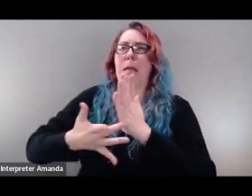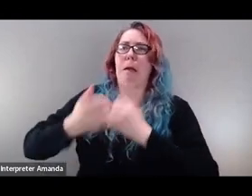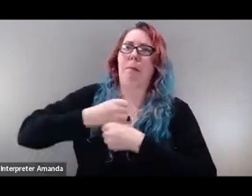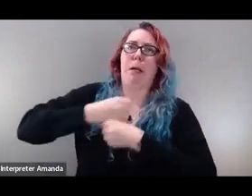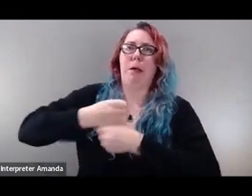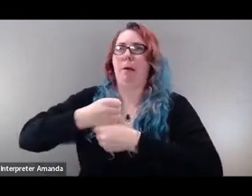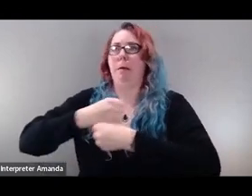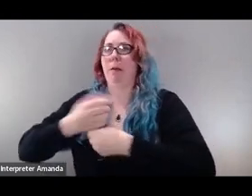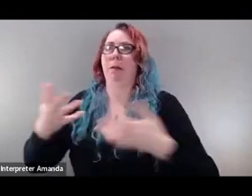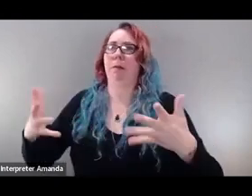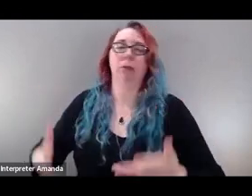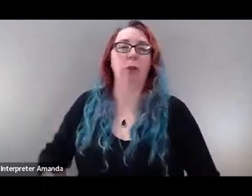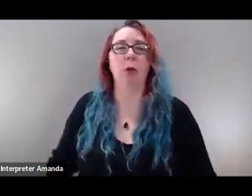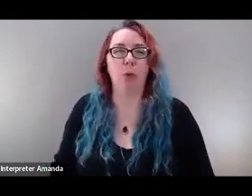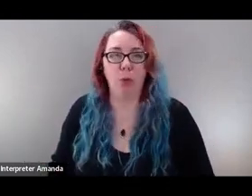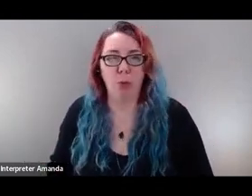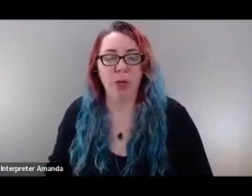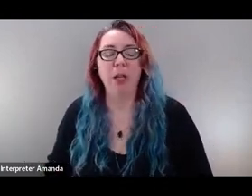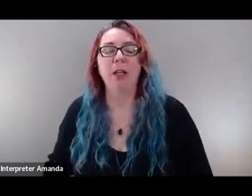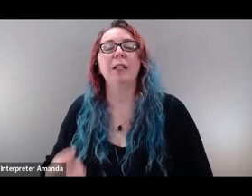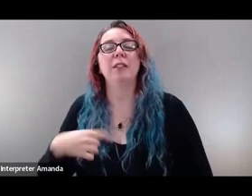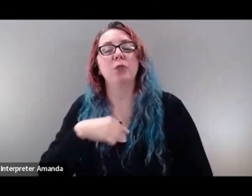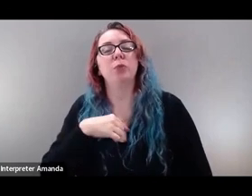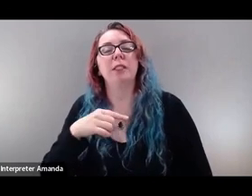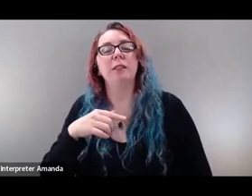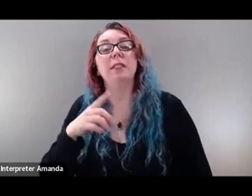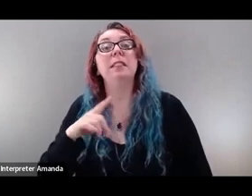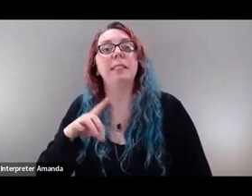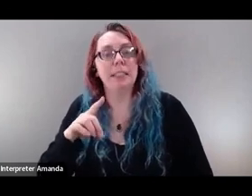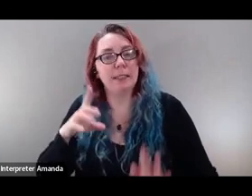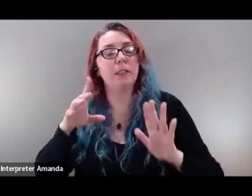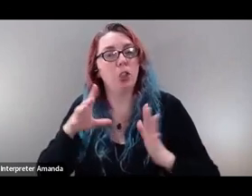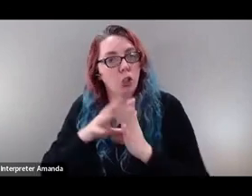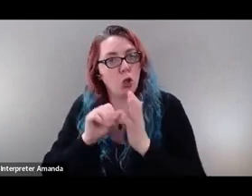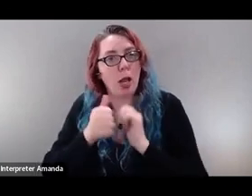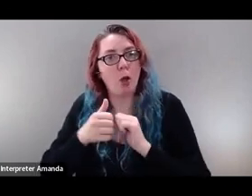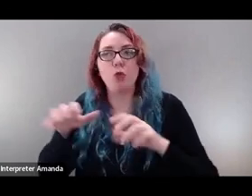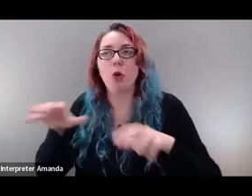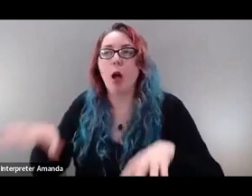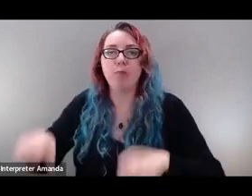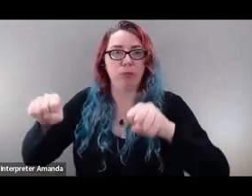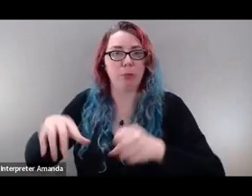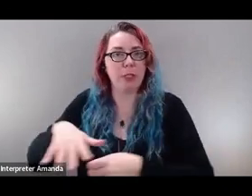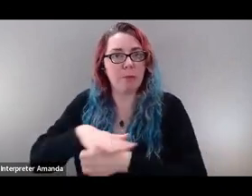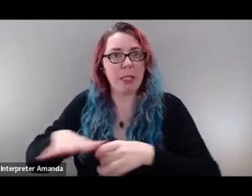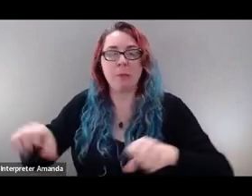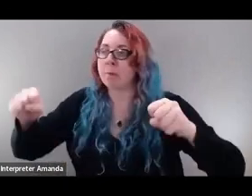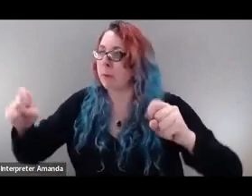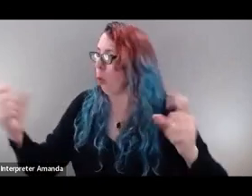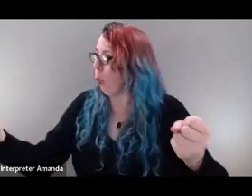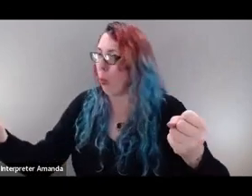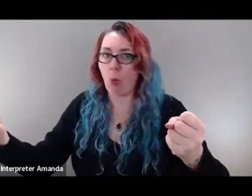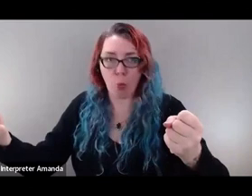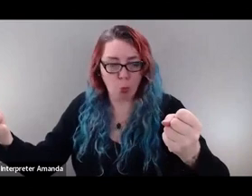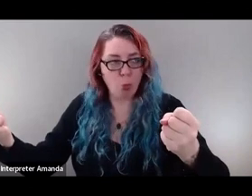over time, we eventually learned to take that space, but it was still in this area of us feeling like we needed to take that space for time. And the thing